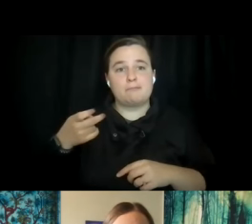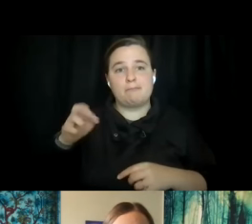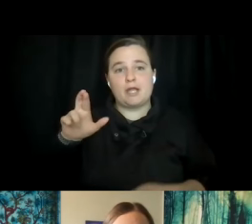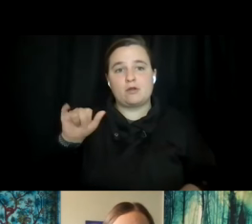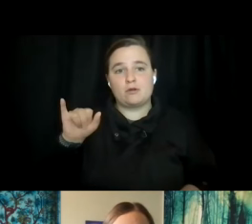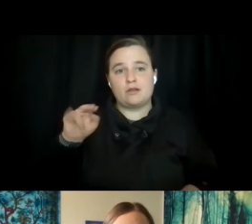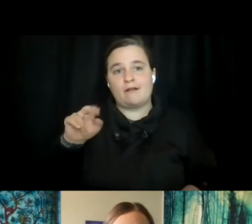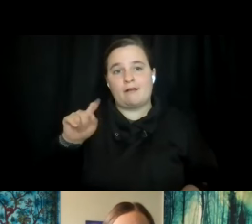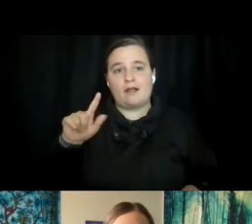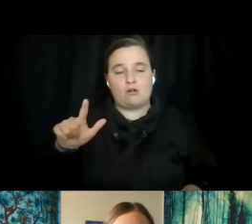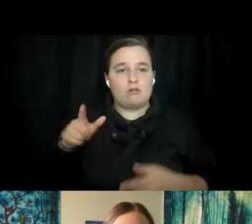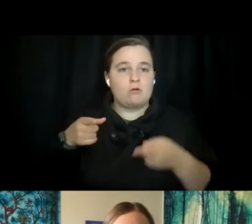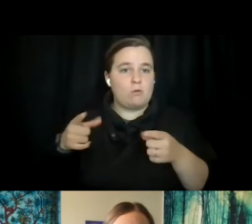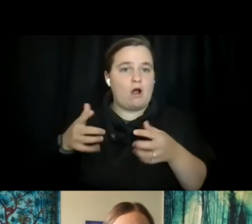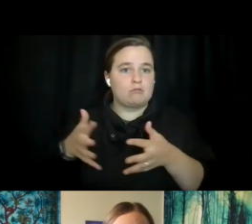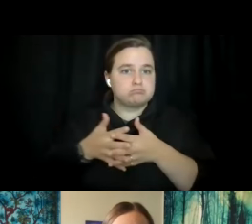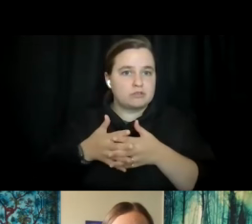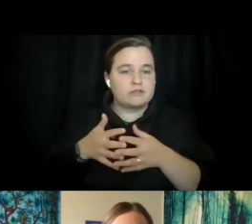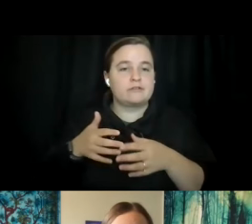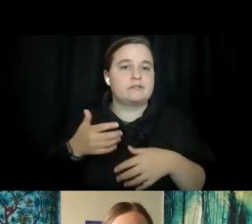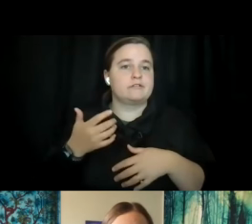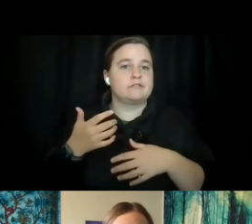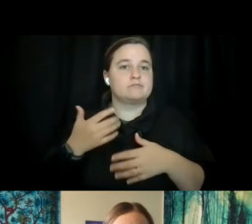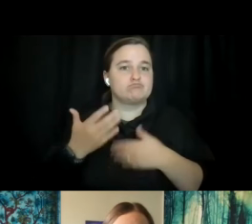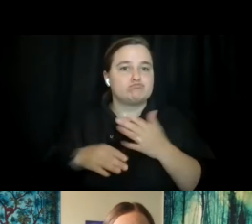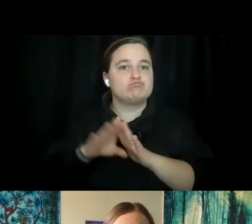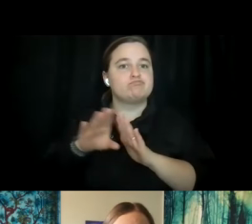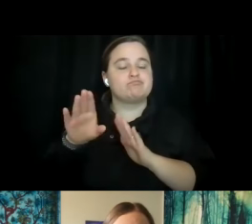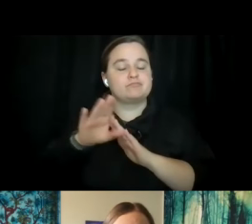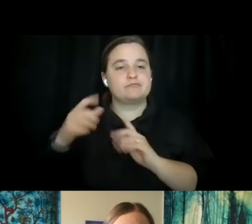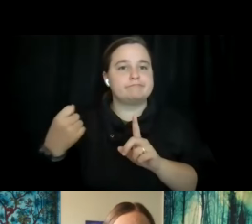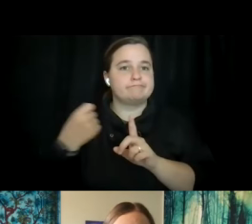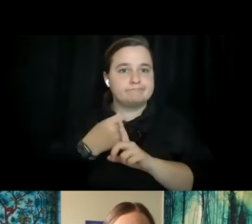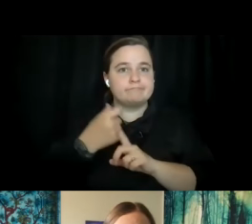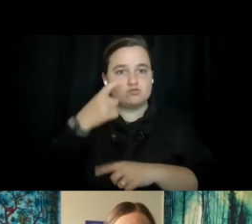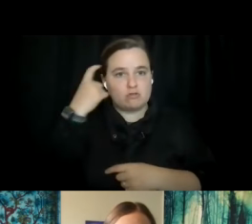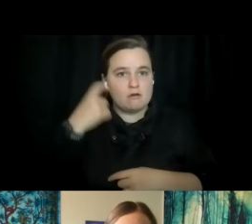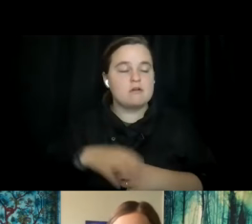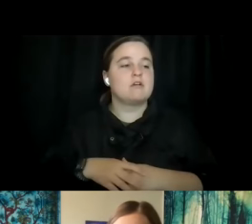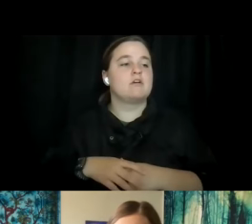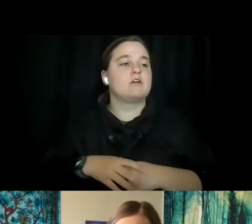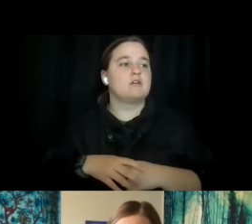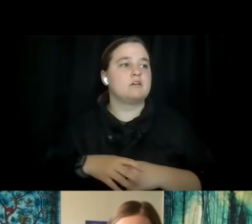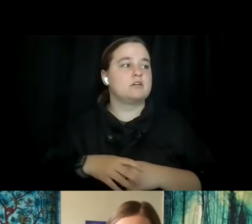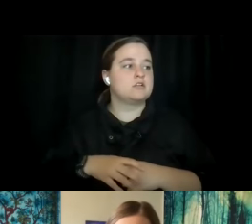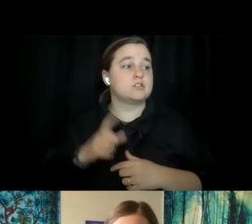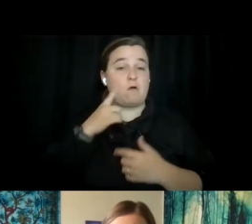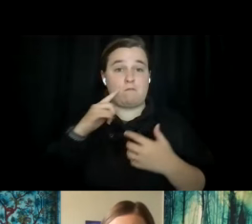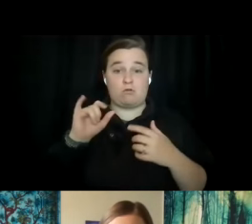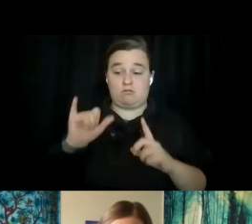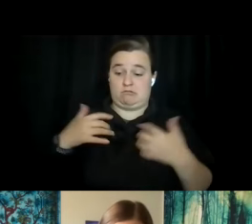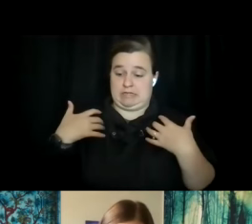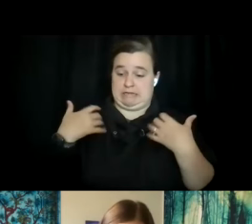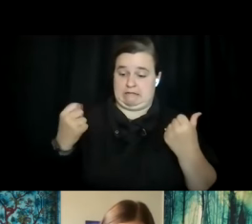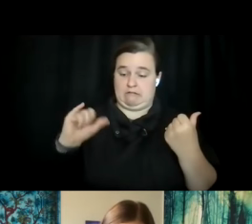what's passed down from pregnancy. So in order to heal trauma,